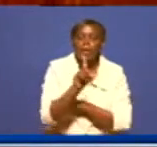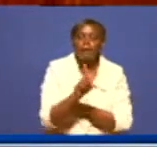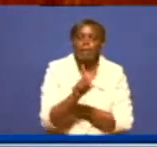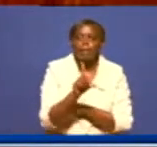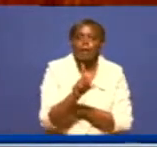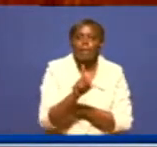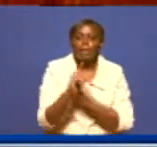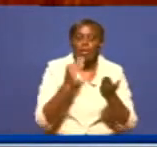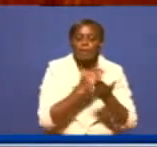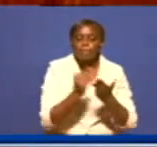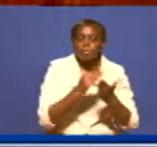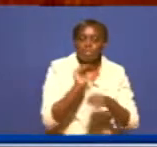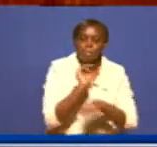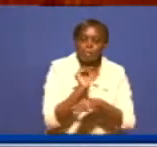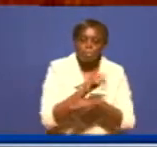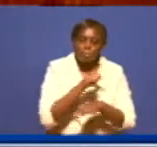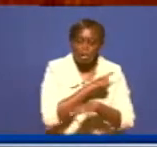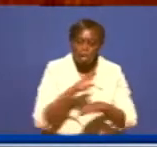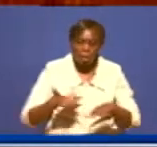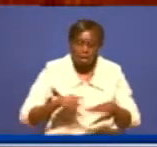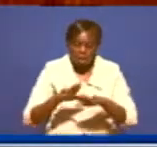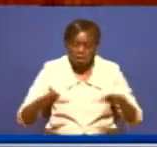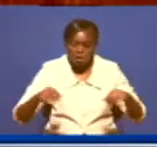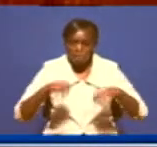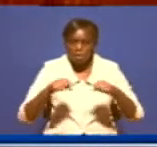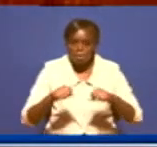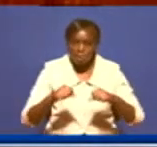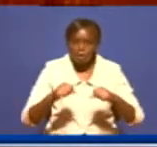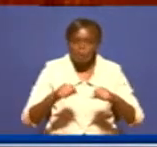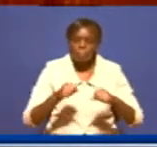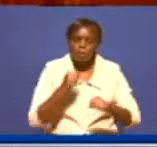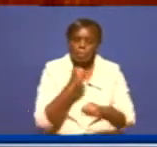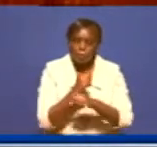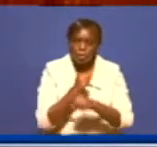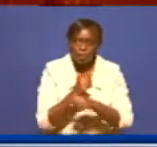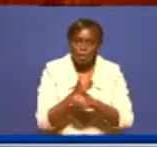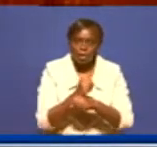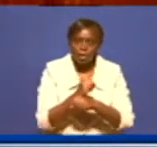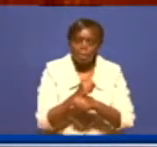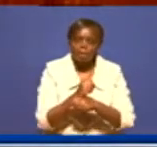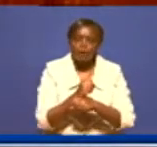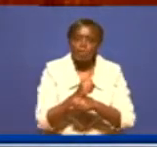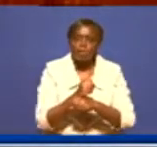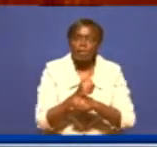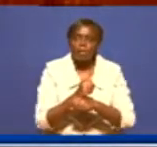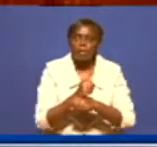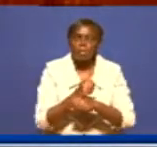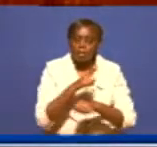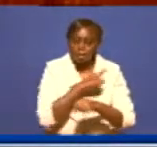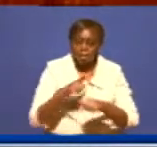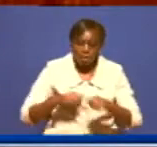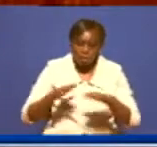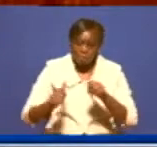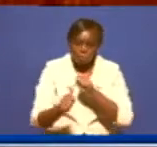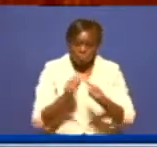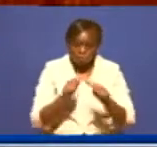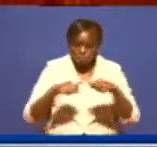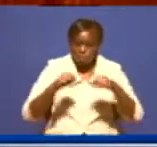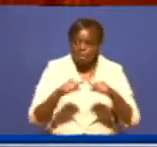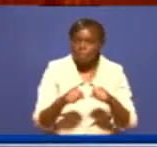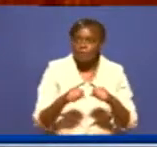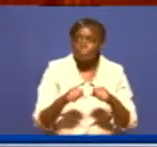tenant requests of the landlord to consent to an assignment of the premises of, and the landlord refuses to consent. Madam